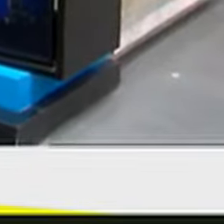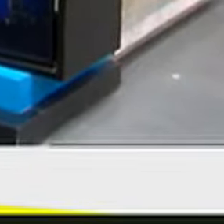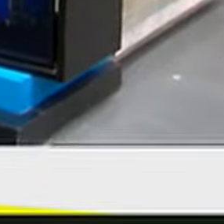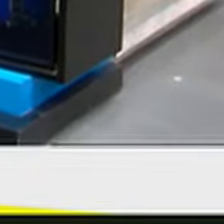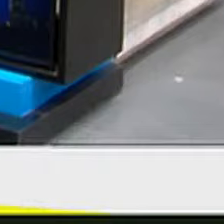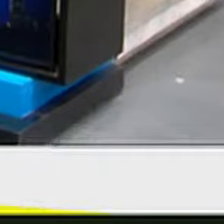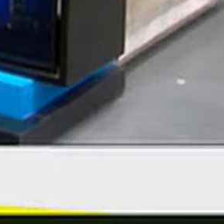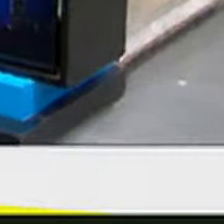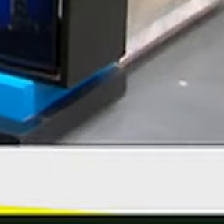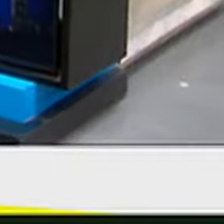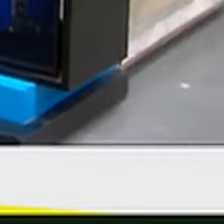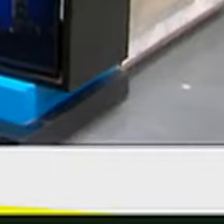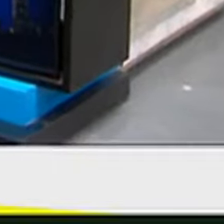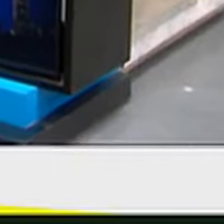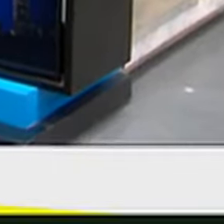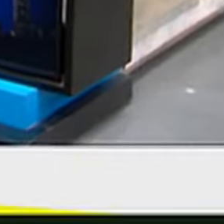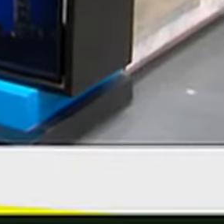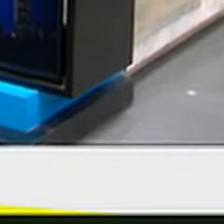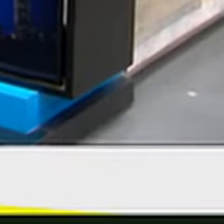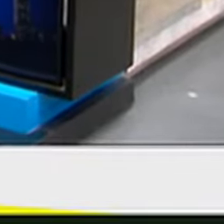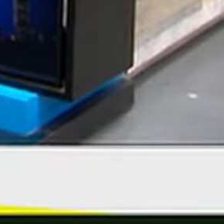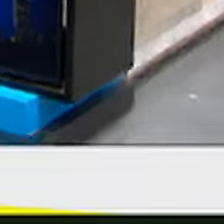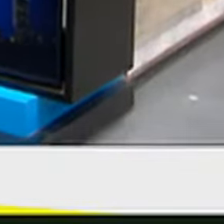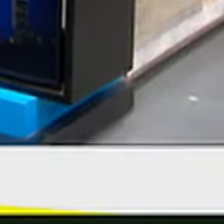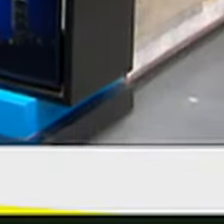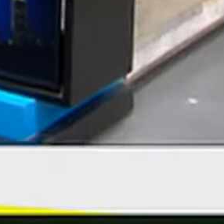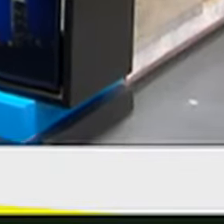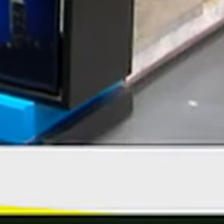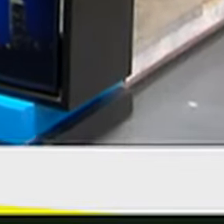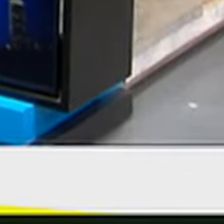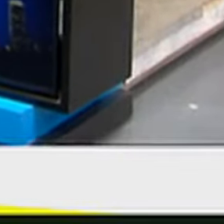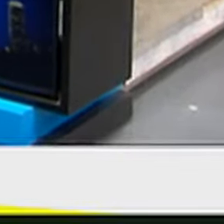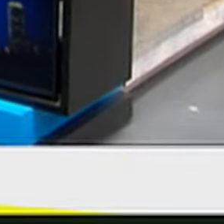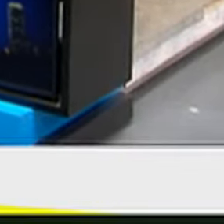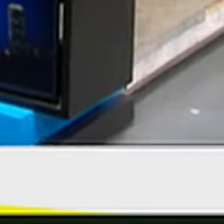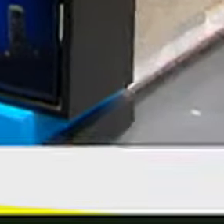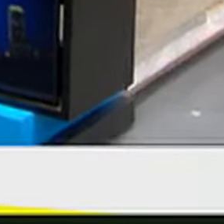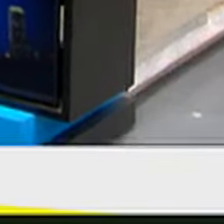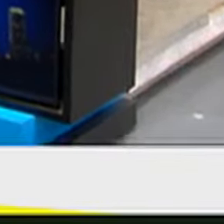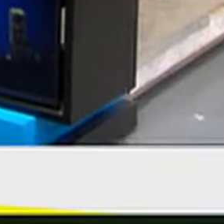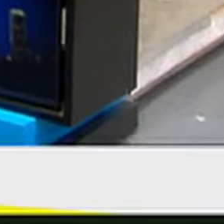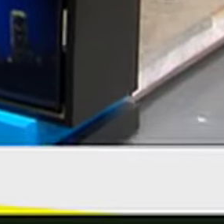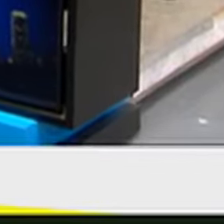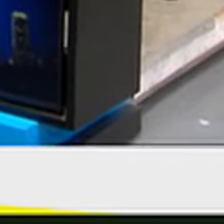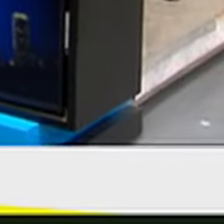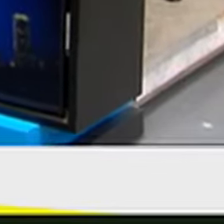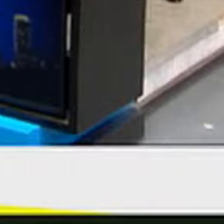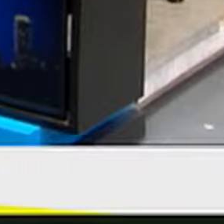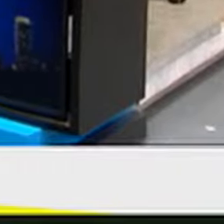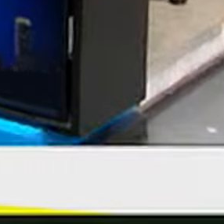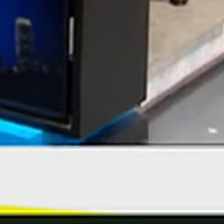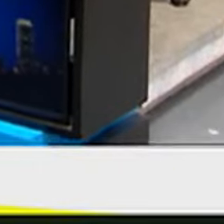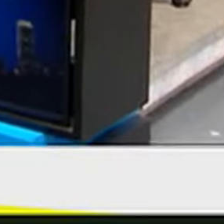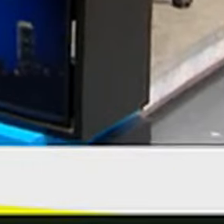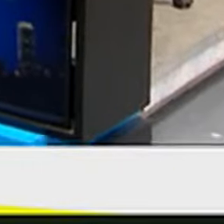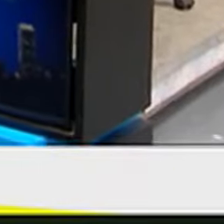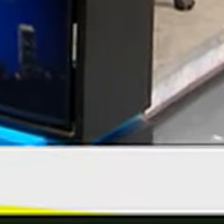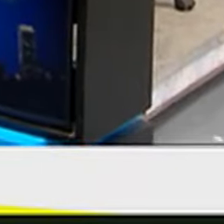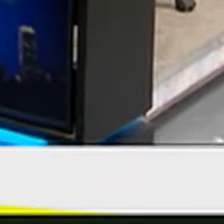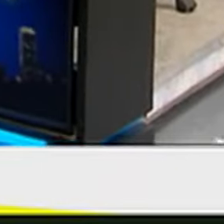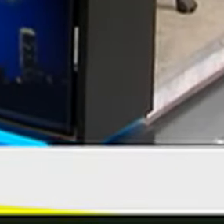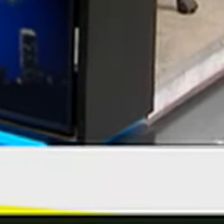they. Okay. And John, I see a question about whether you can support a bereaved person abroad, diaspora. Actually, we